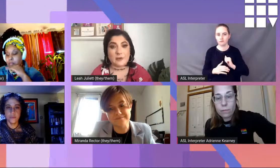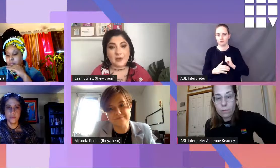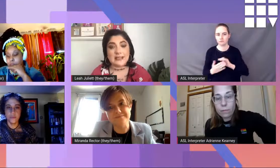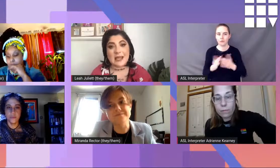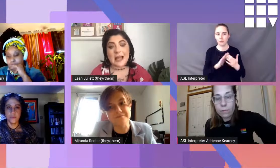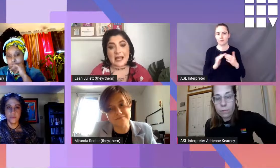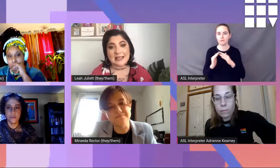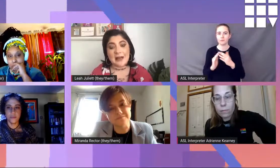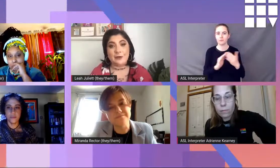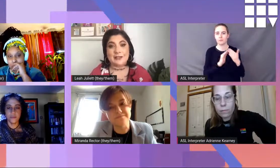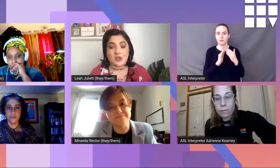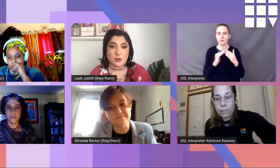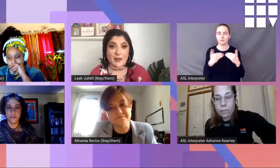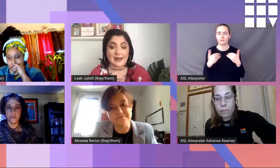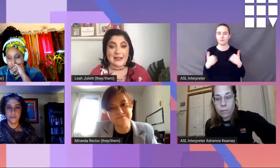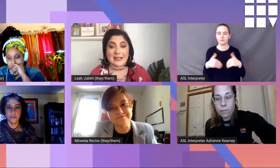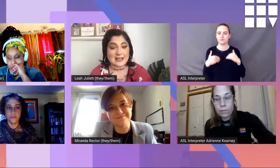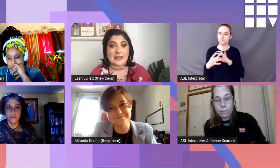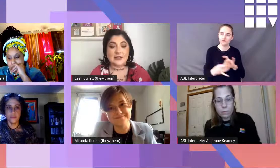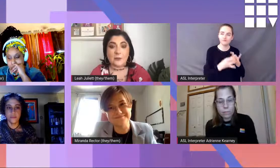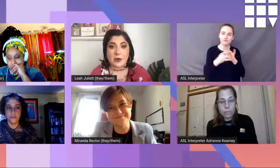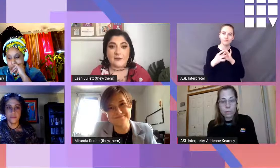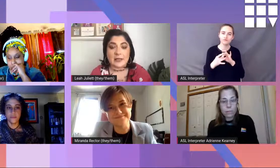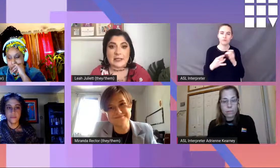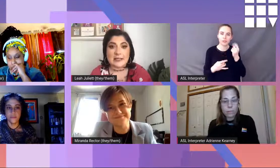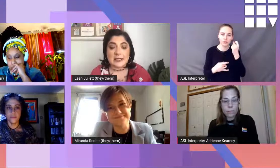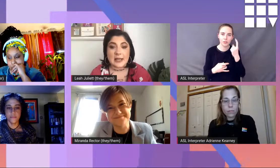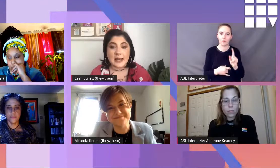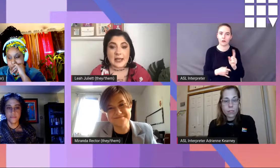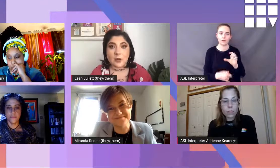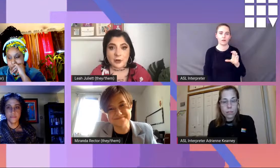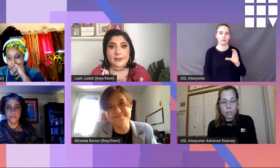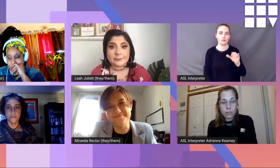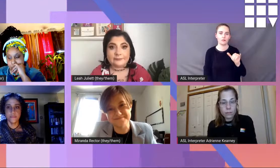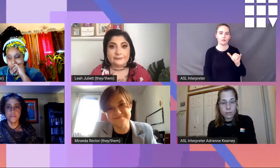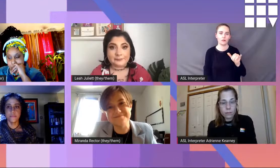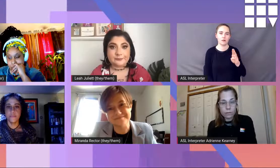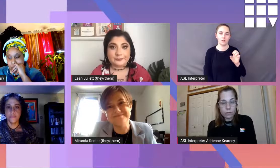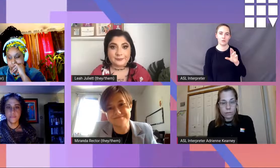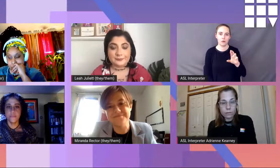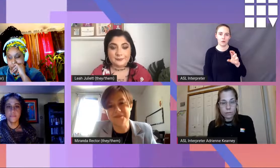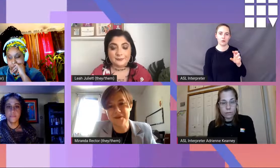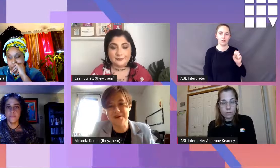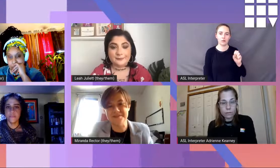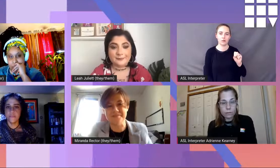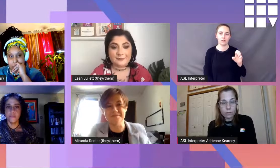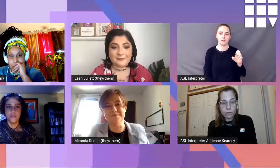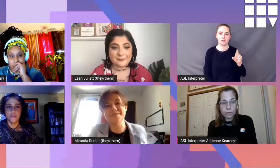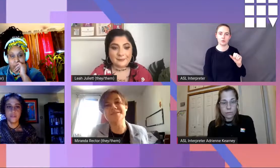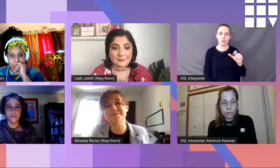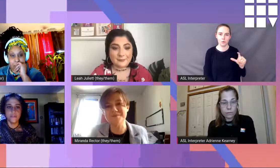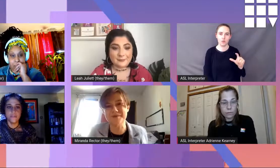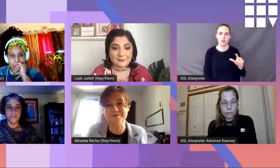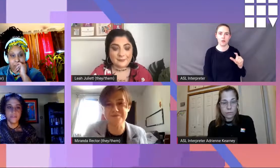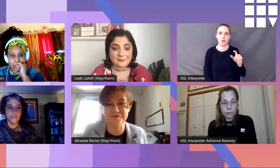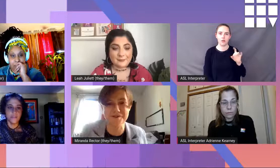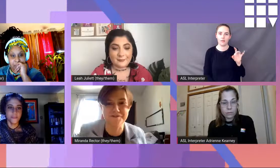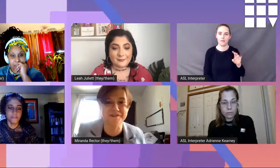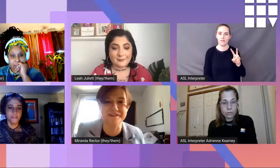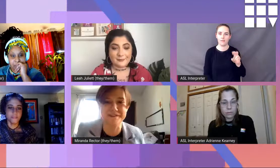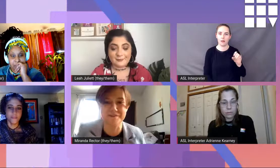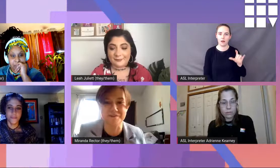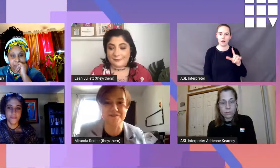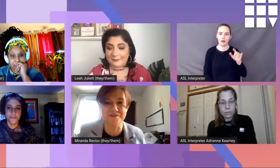tech-based sexual abuse and cyber sexual violence is so prevalent in our world. Awesome. Thank you so much